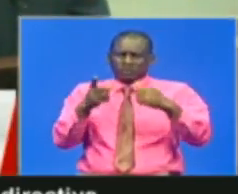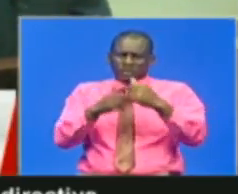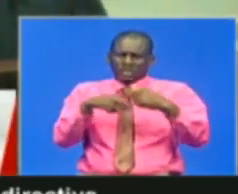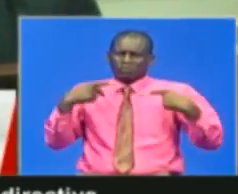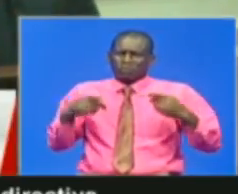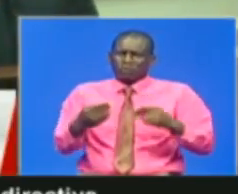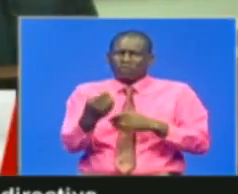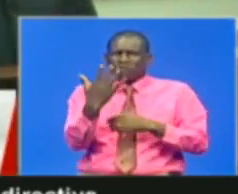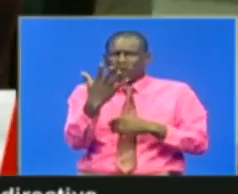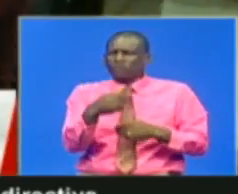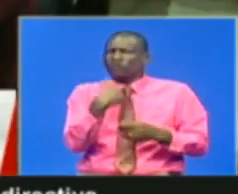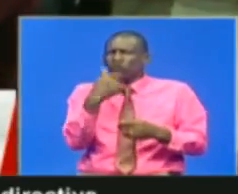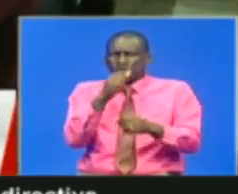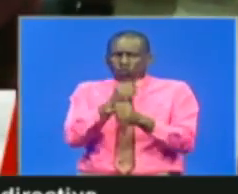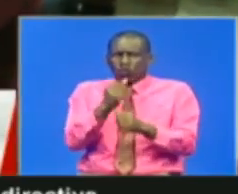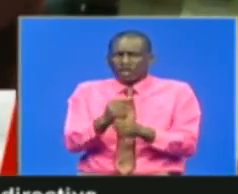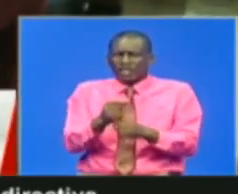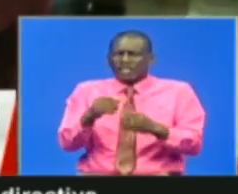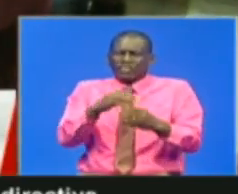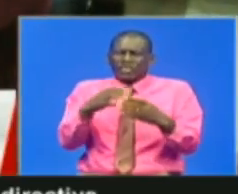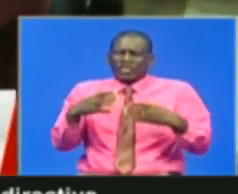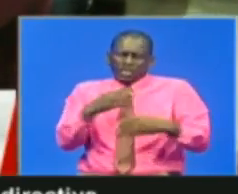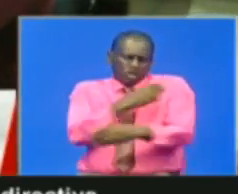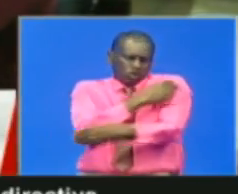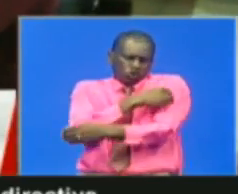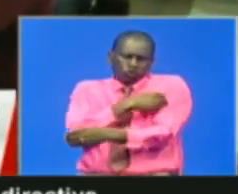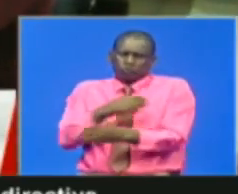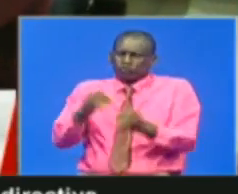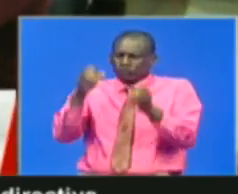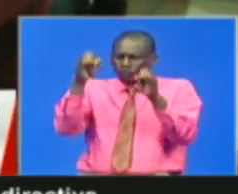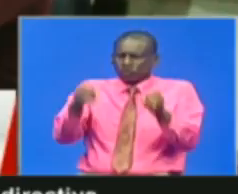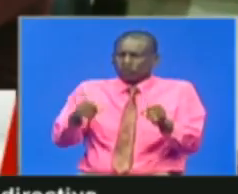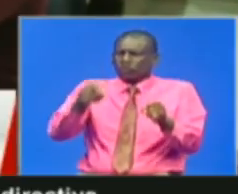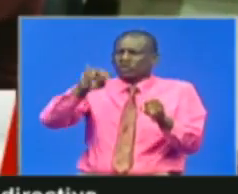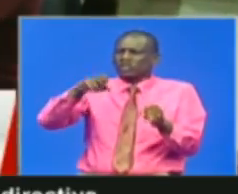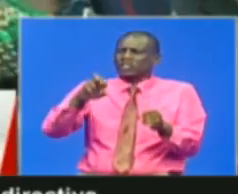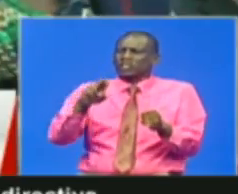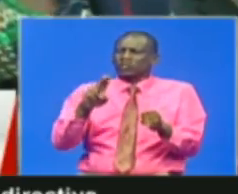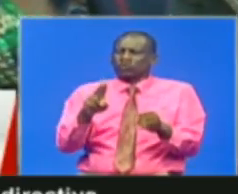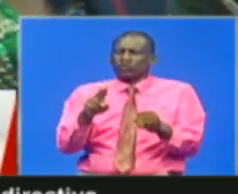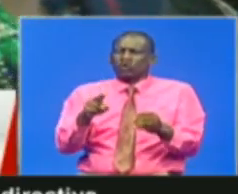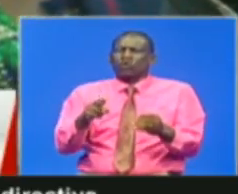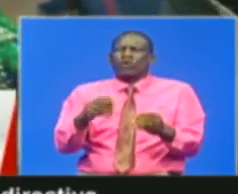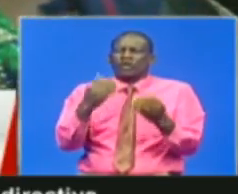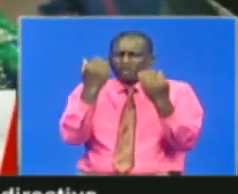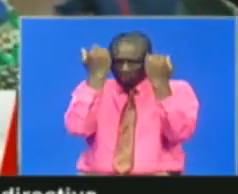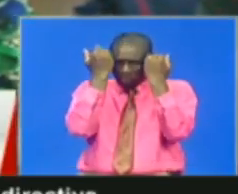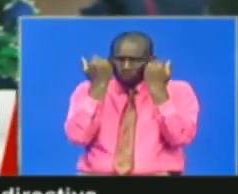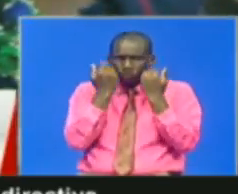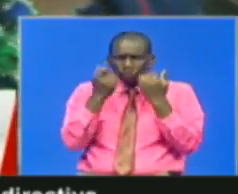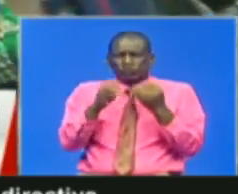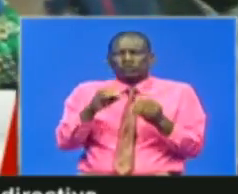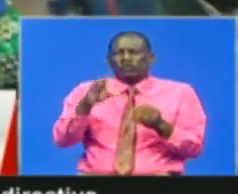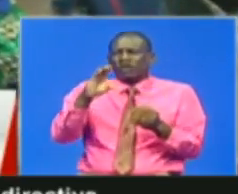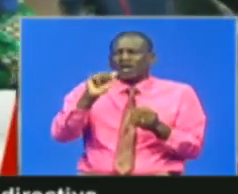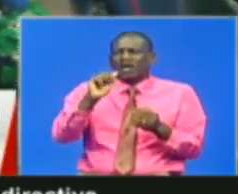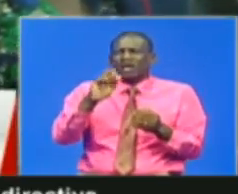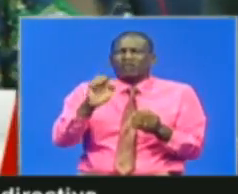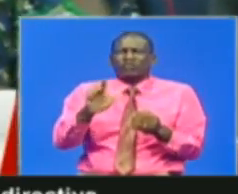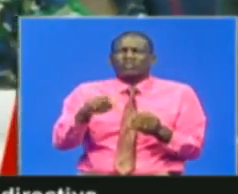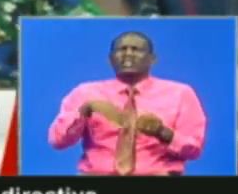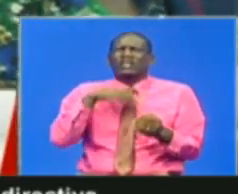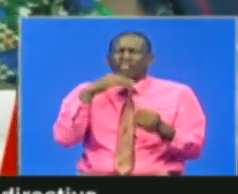New Njiru Community Health Center, have been arraigned in Makadara over Caroline's death. The six, Betty